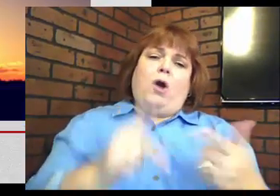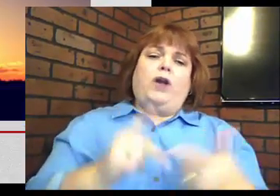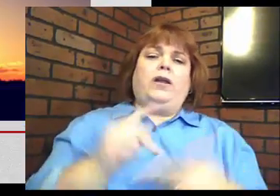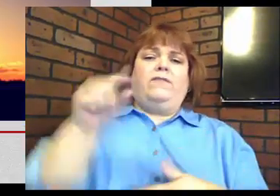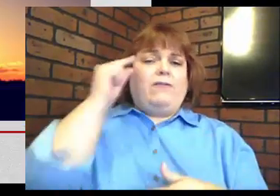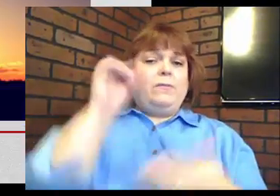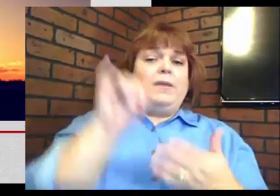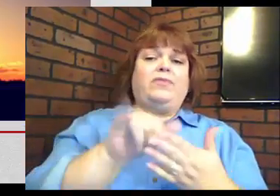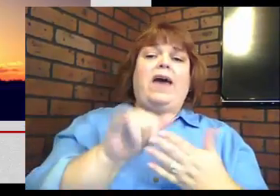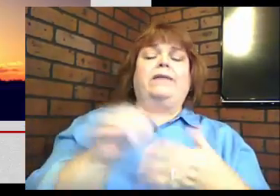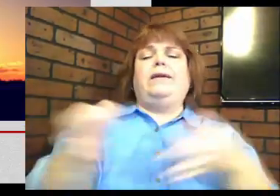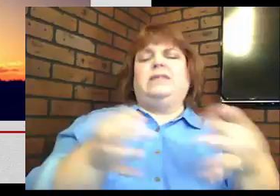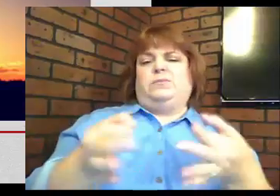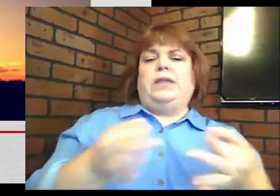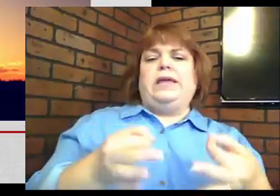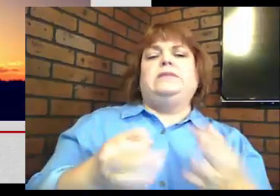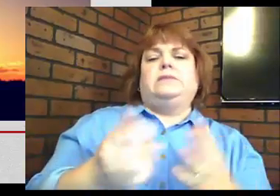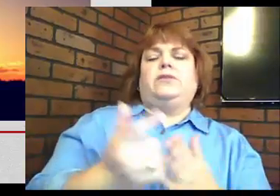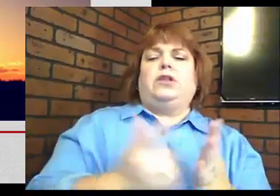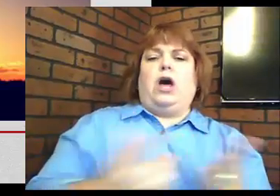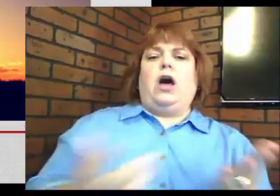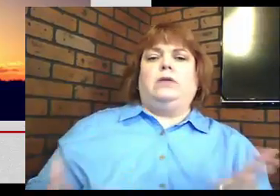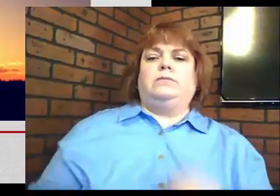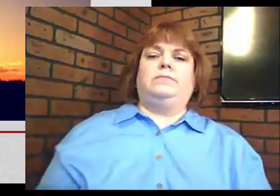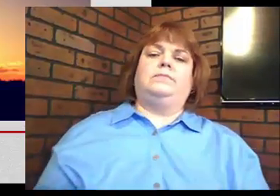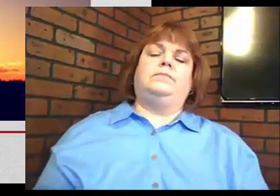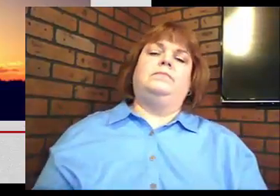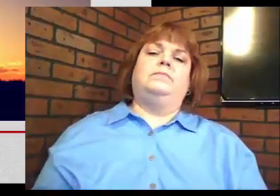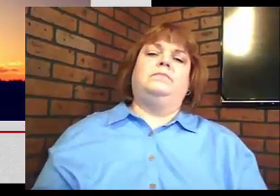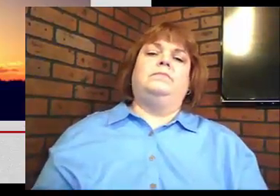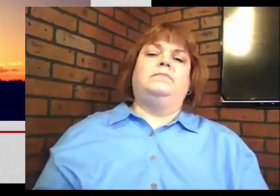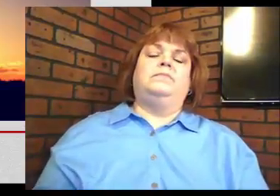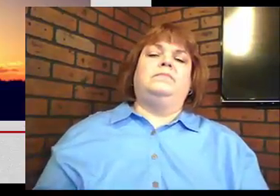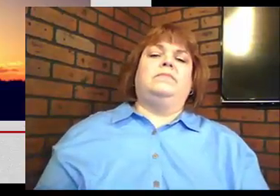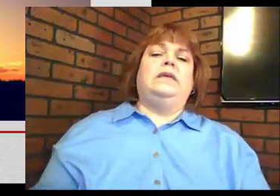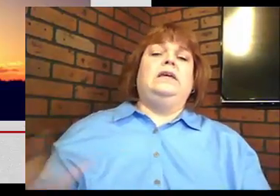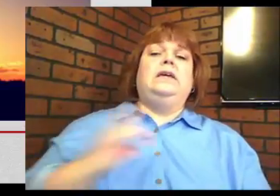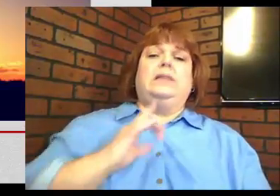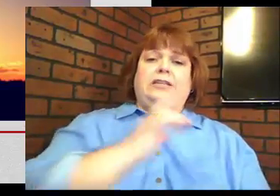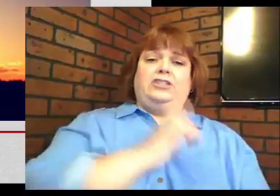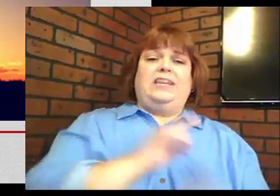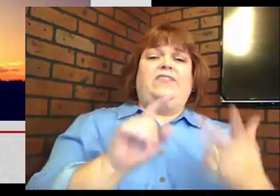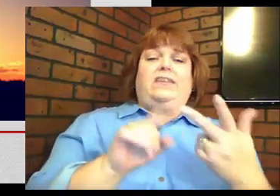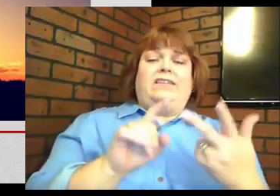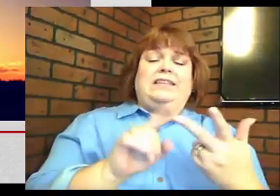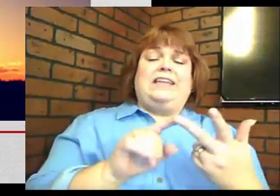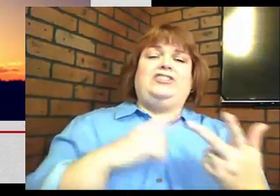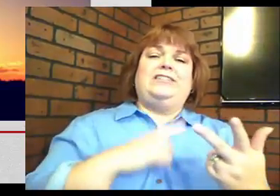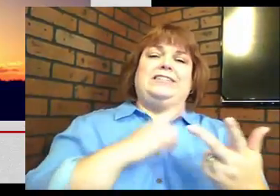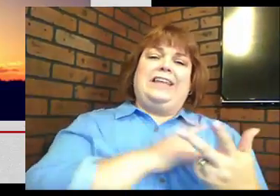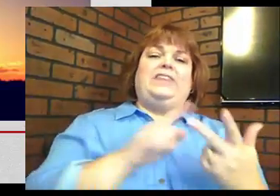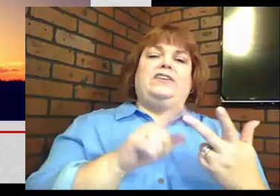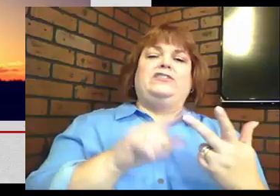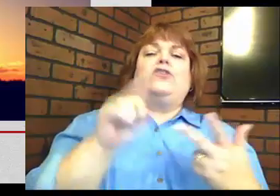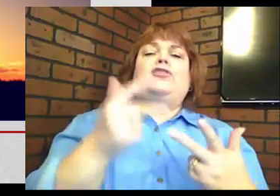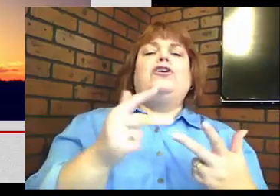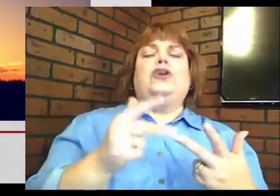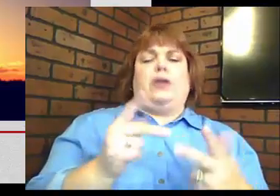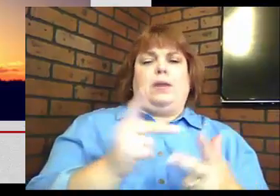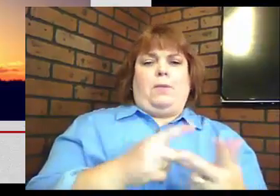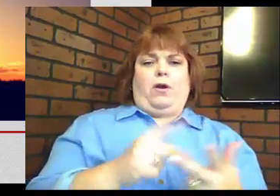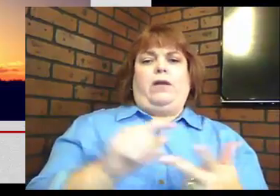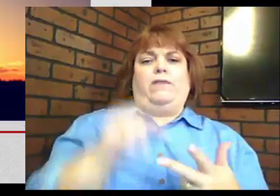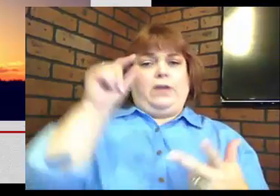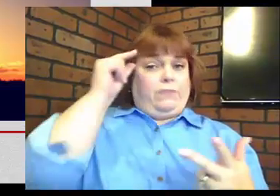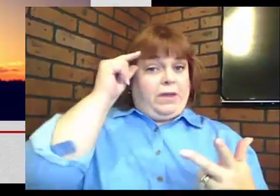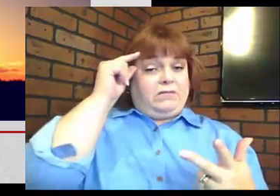In our country, we are lucky to have a lot of independence. Other people in other countries, they don't have a lot of independence.